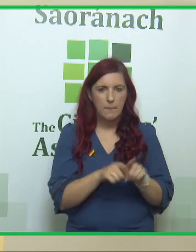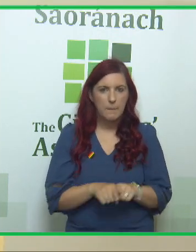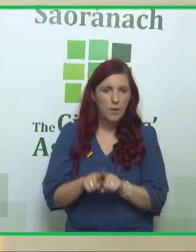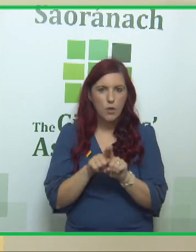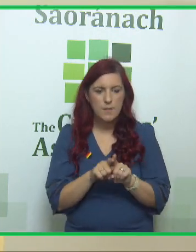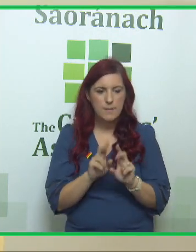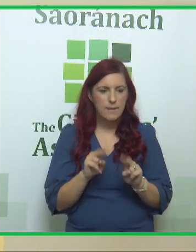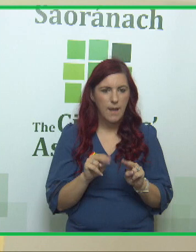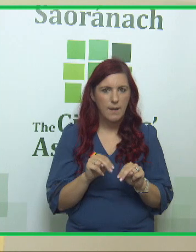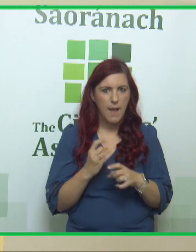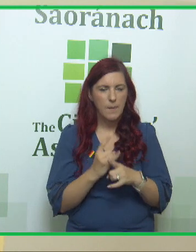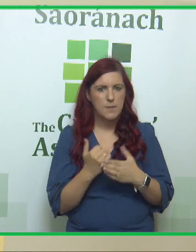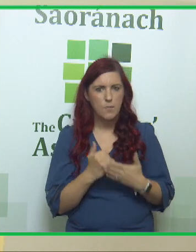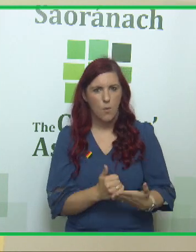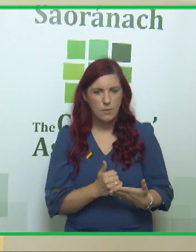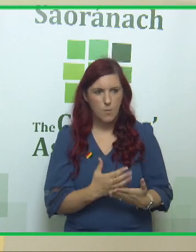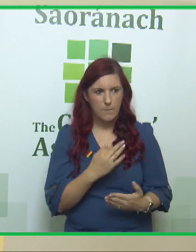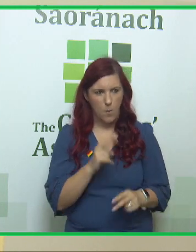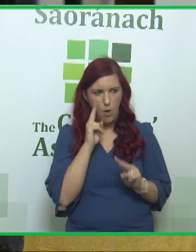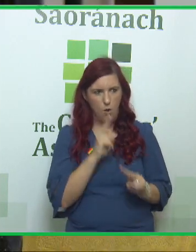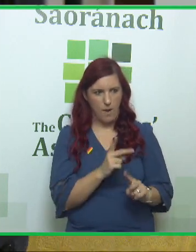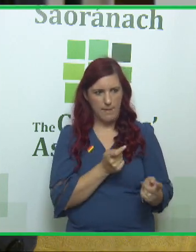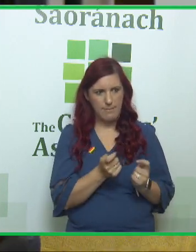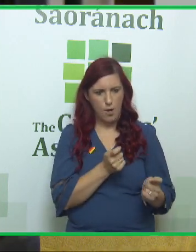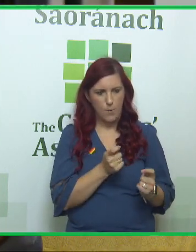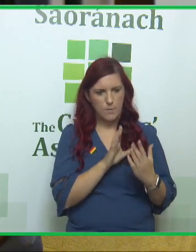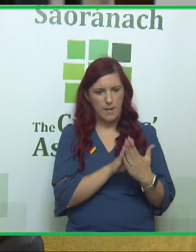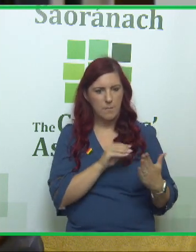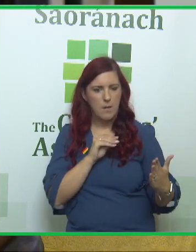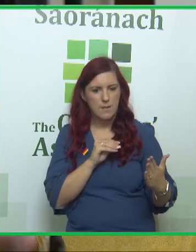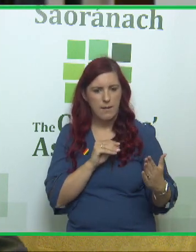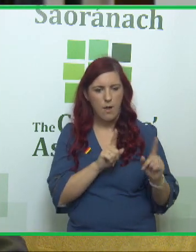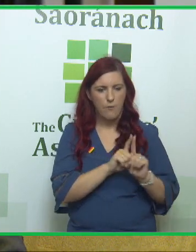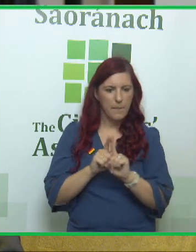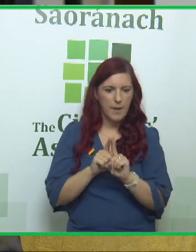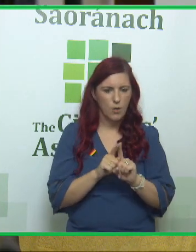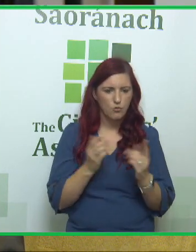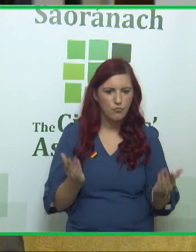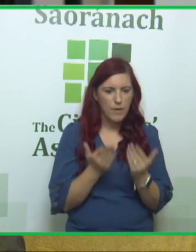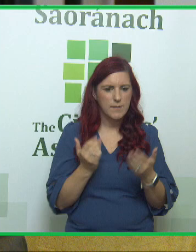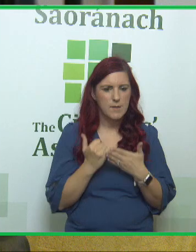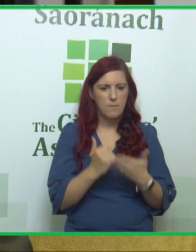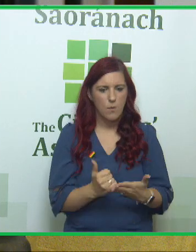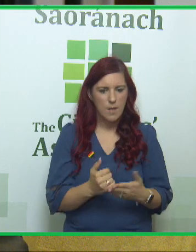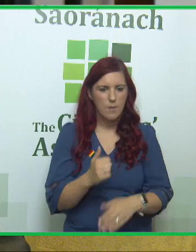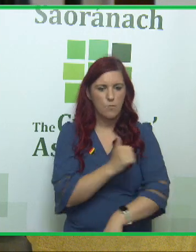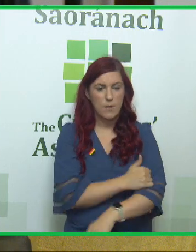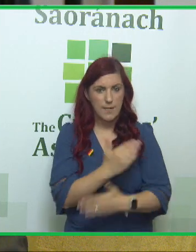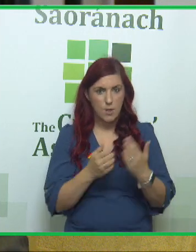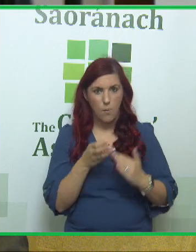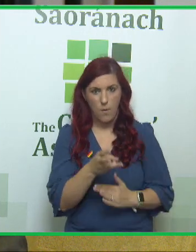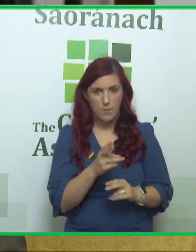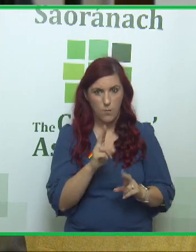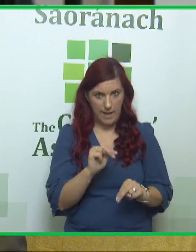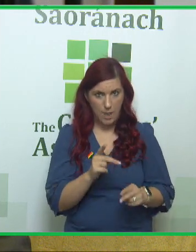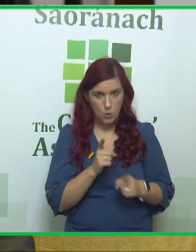can bring them along. So again, if we look at that therapeutic model of a peer-driven support, prison is somewhere that we could really do a lot